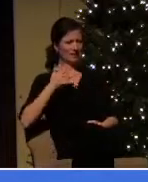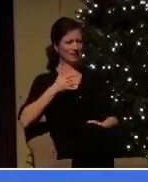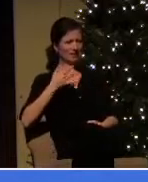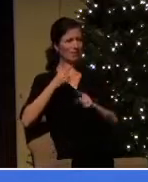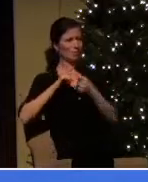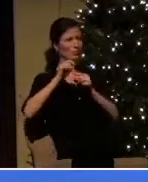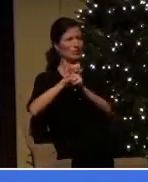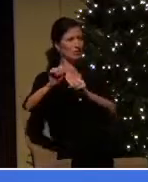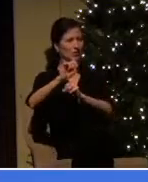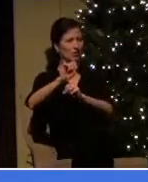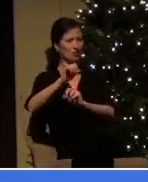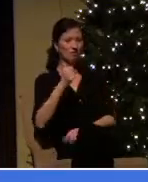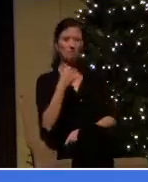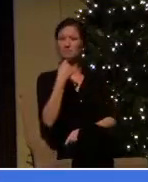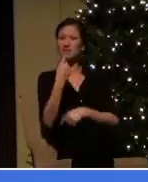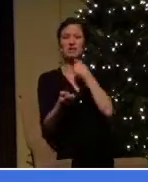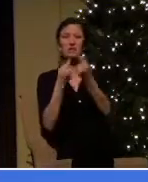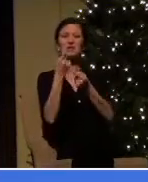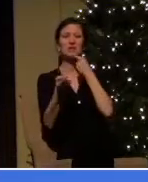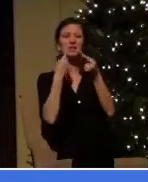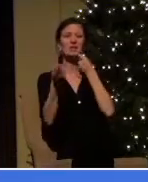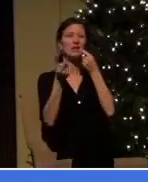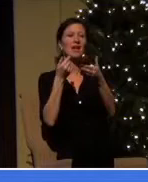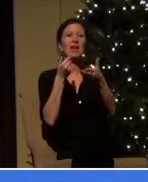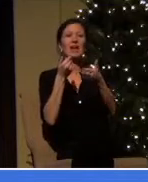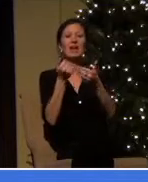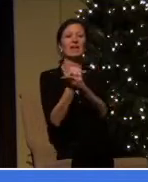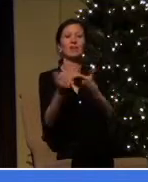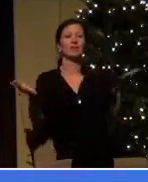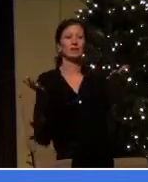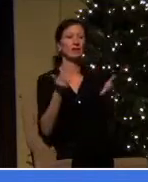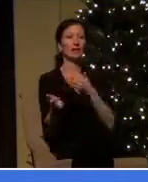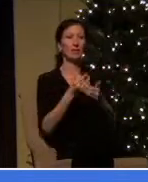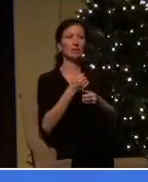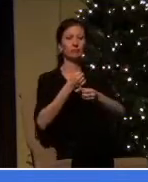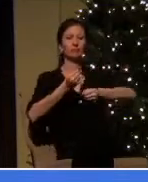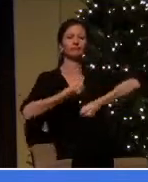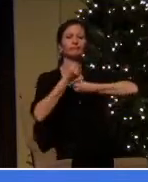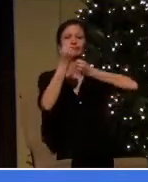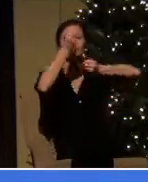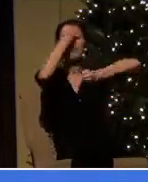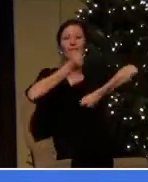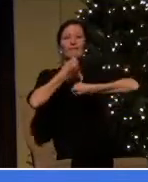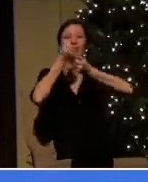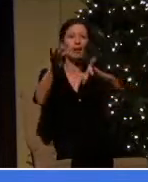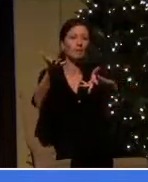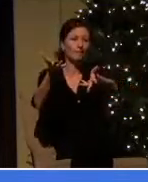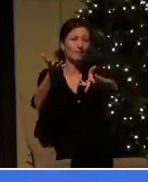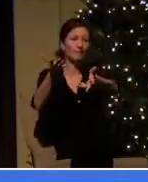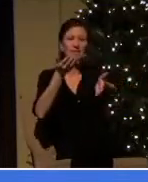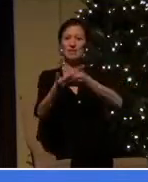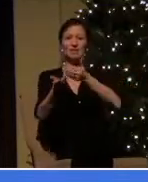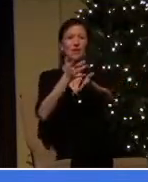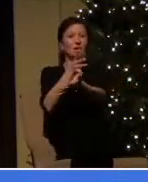or to the environment in which they are, but they have decided they're just going to flop it all out regardless of the damage that it does